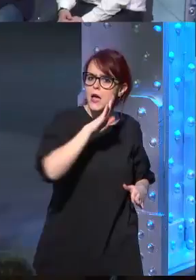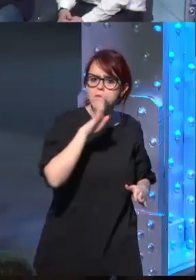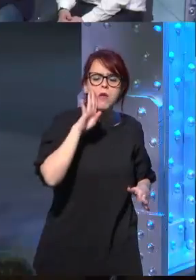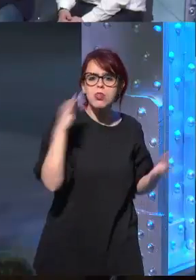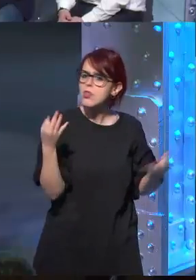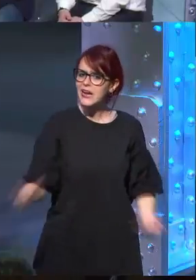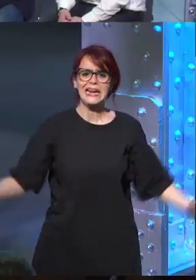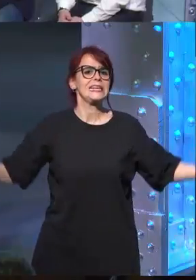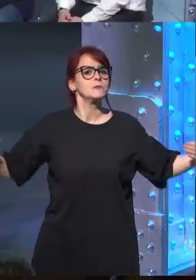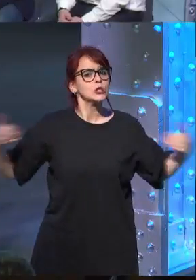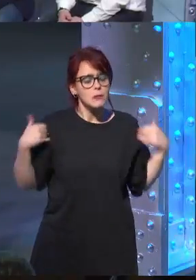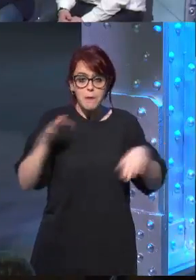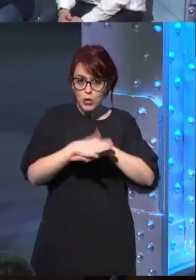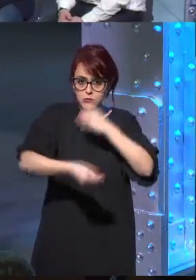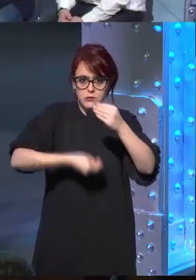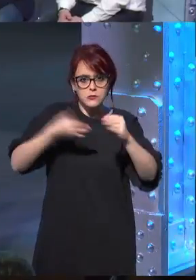the obligation